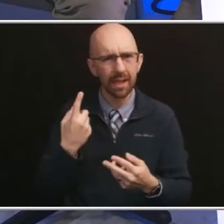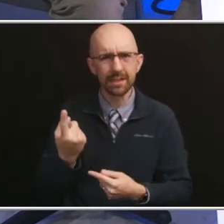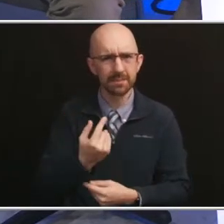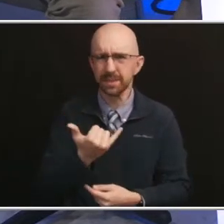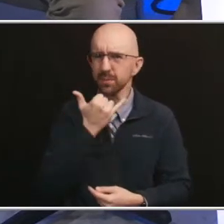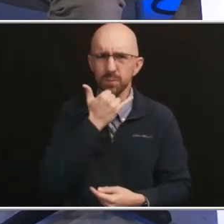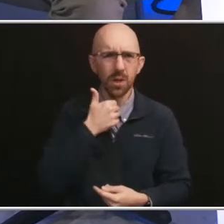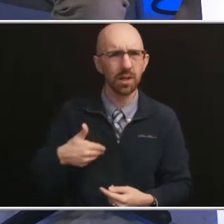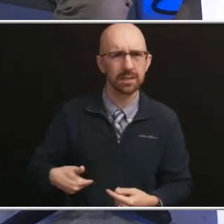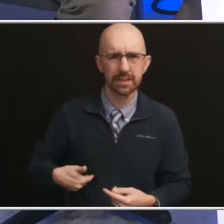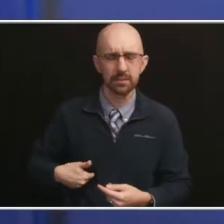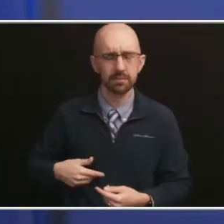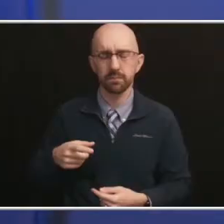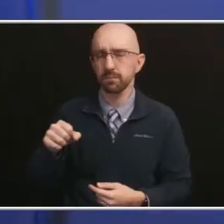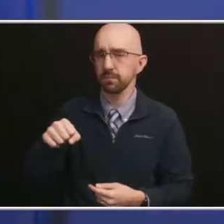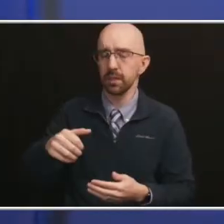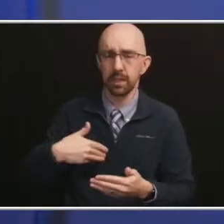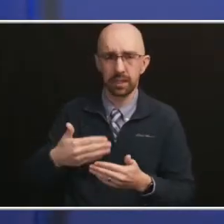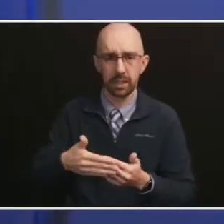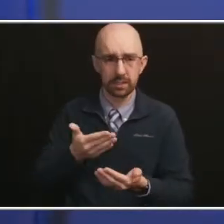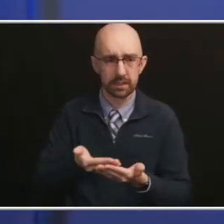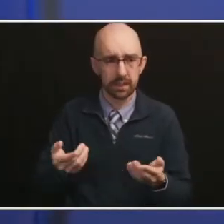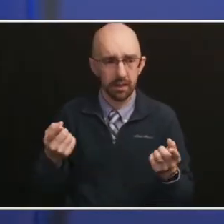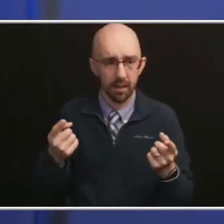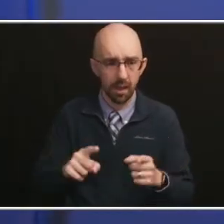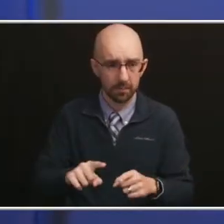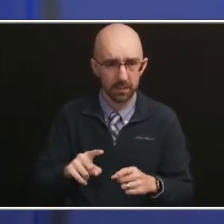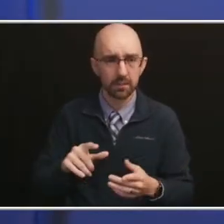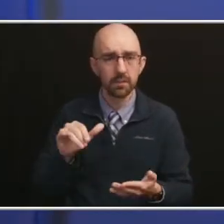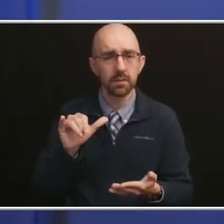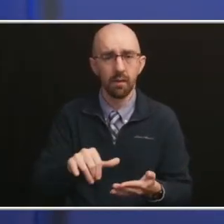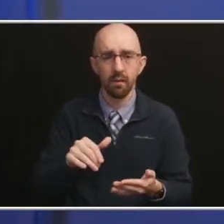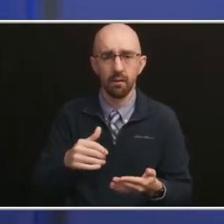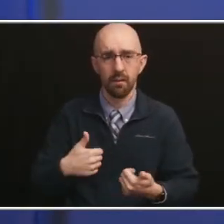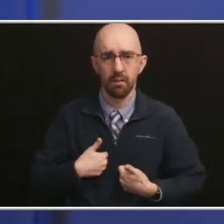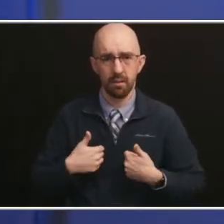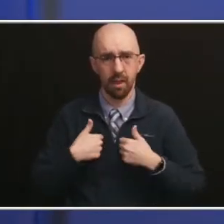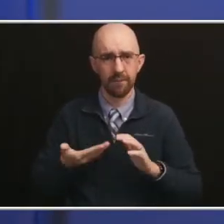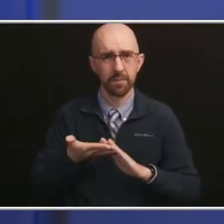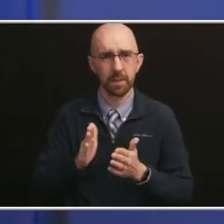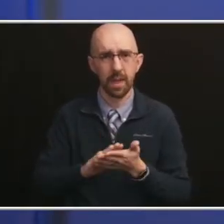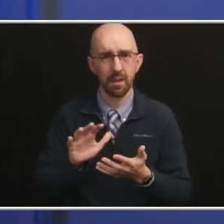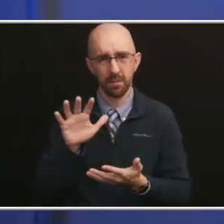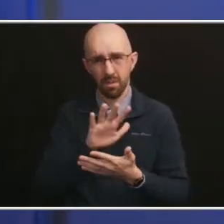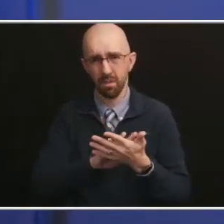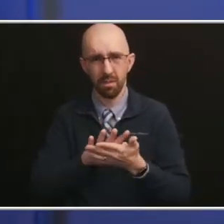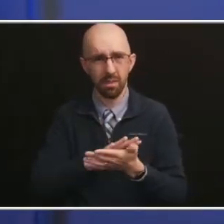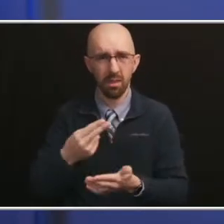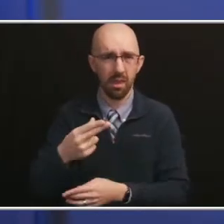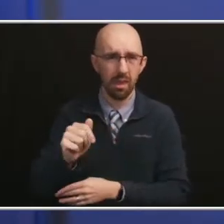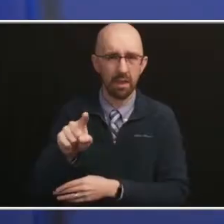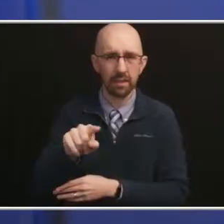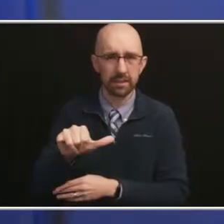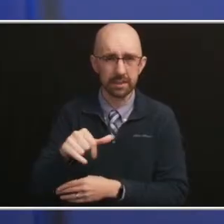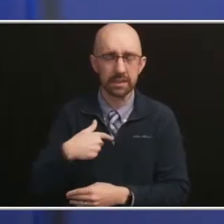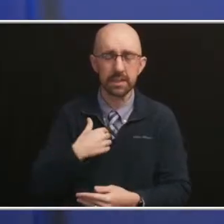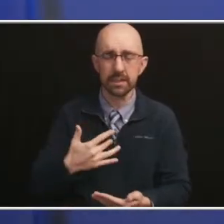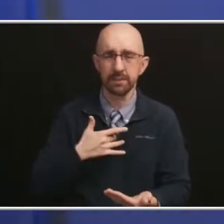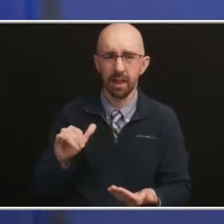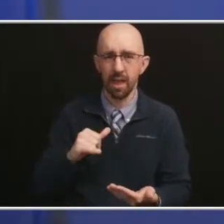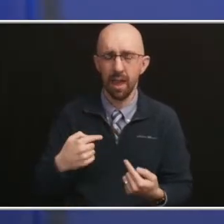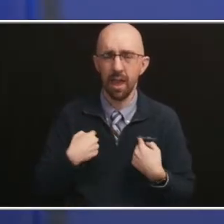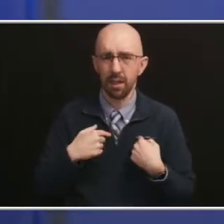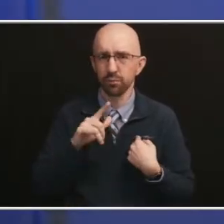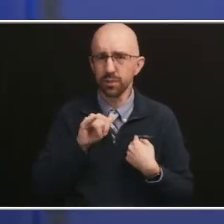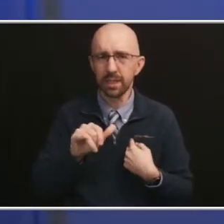next thing that happened was that life became really hazy for me. I felt like I was really in a